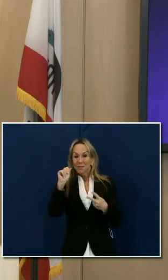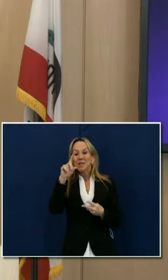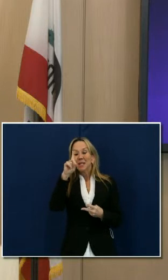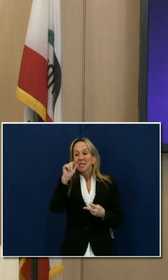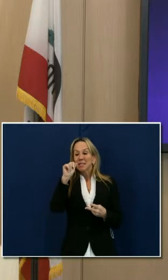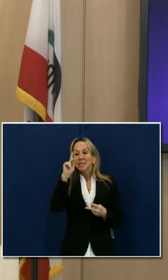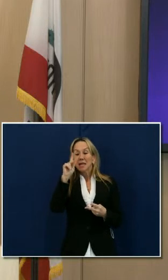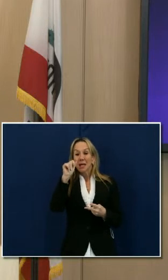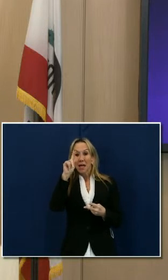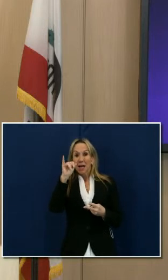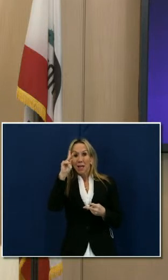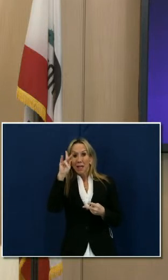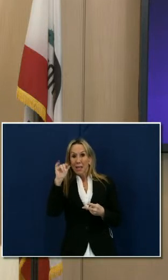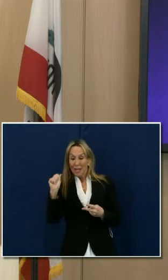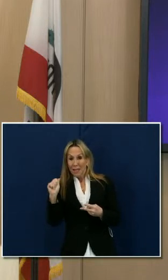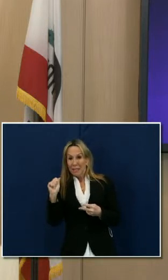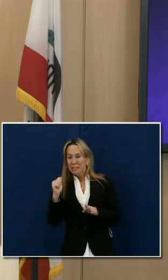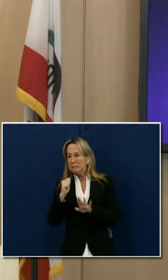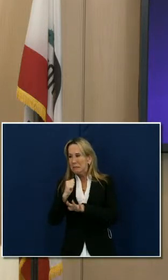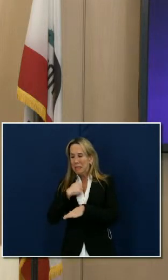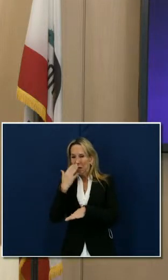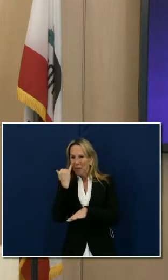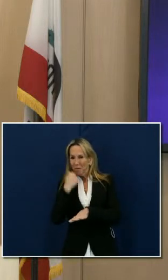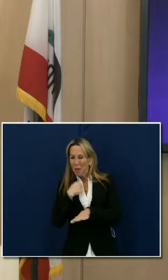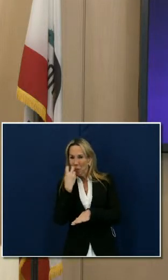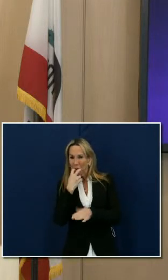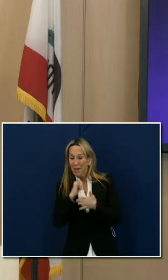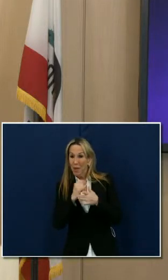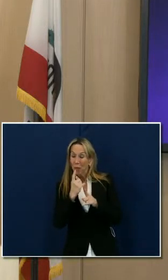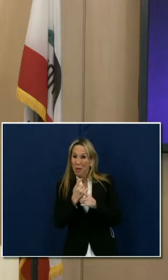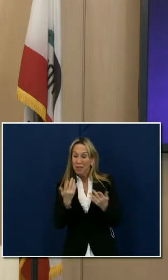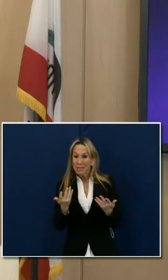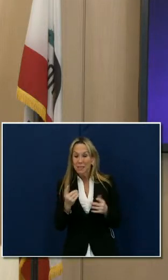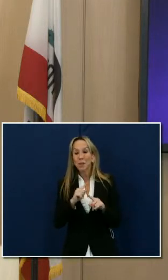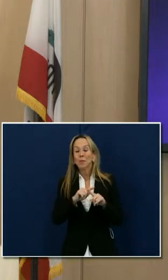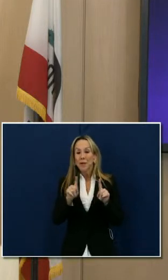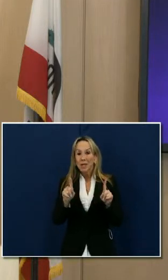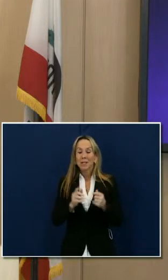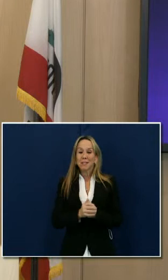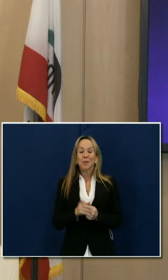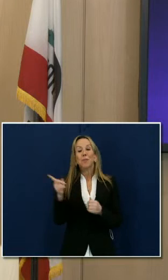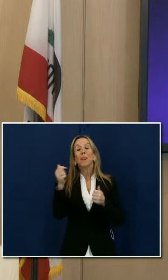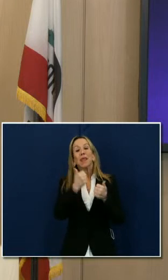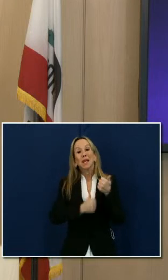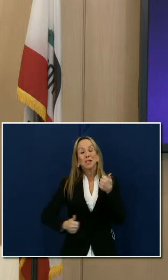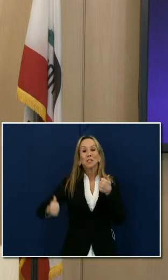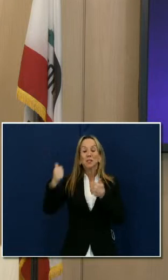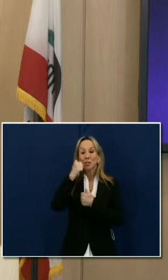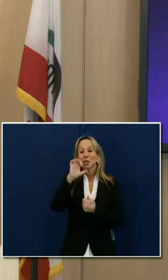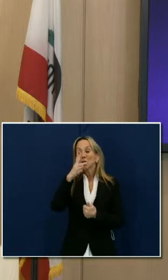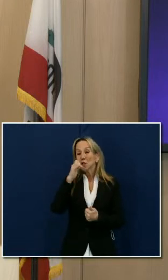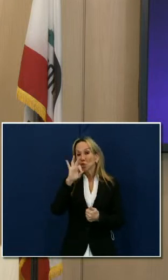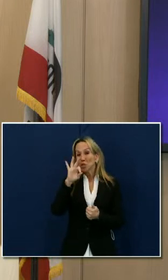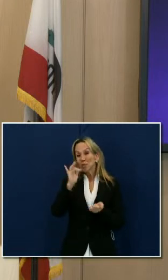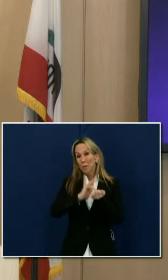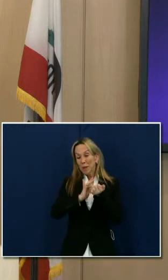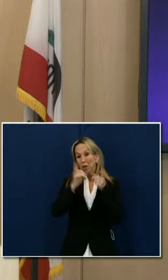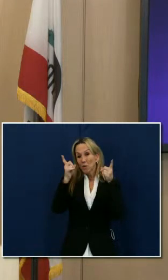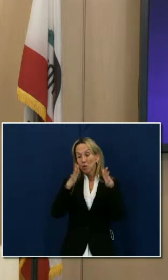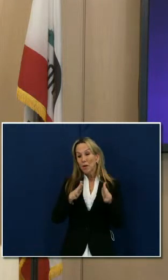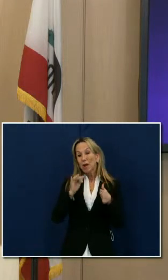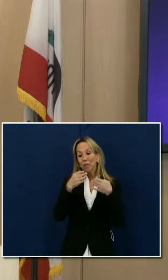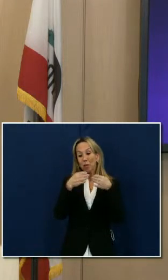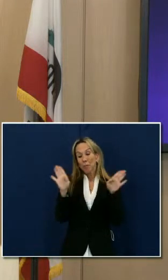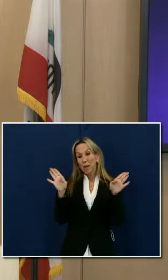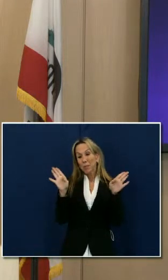Kadakia, I hope I get that fairly close, the Chief Medical Director of the county's Public Health